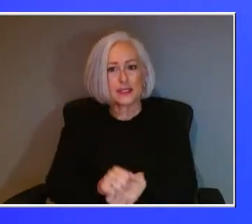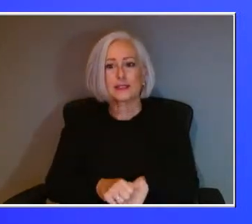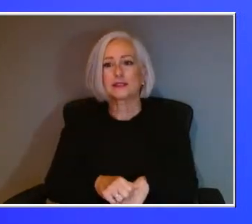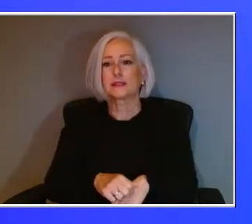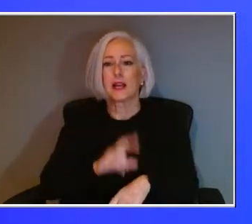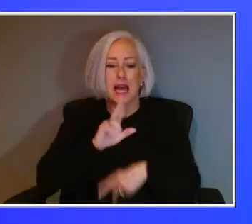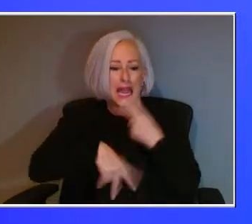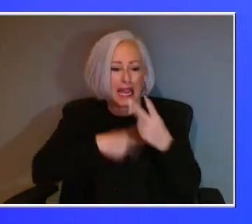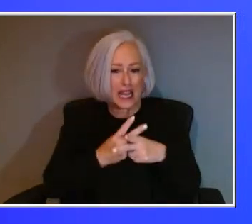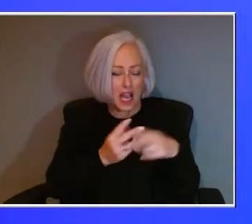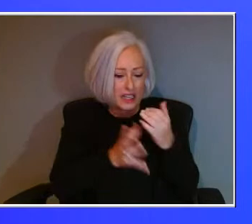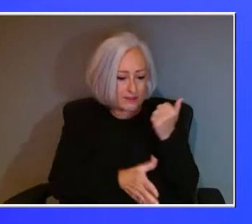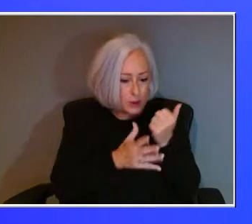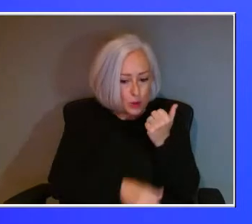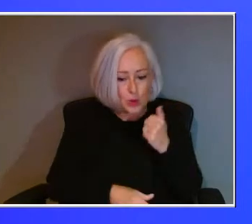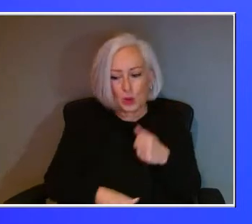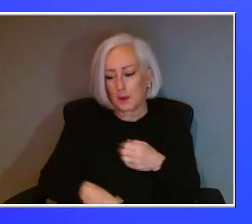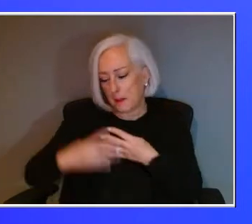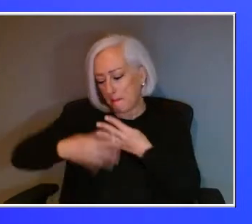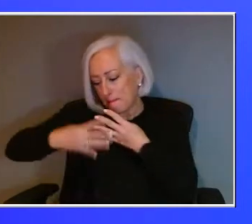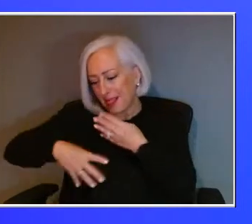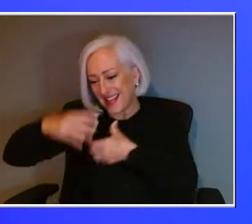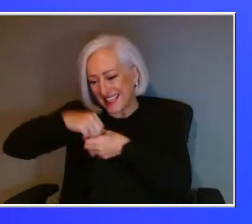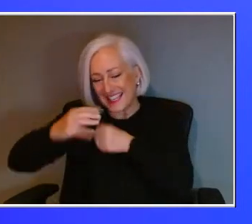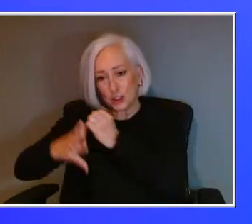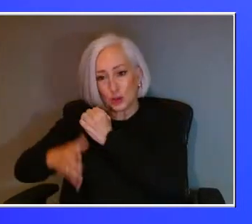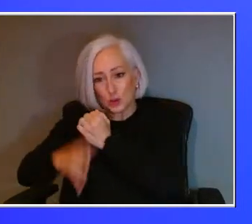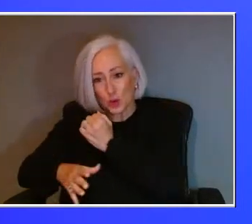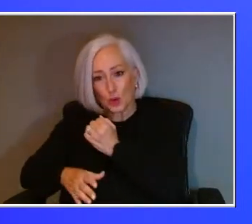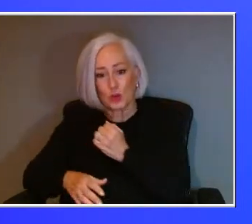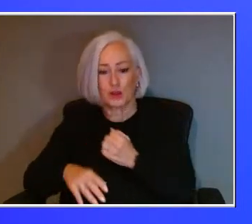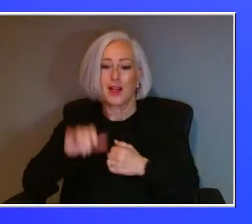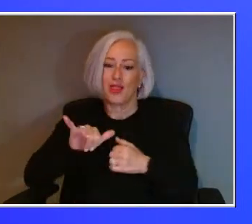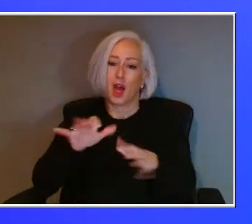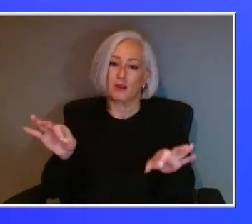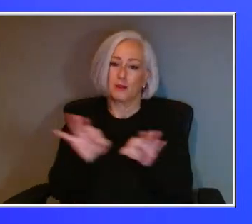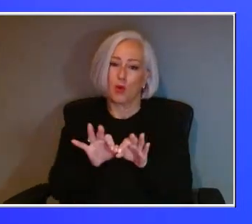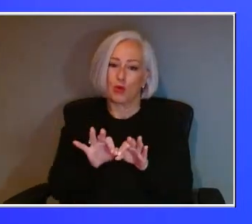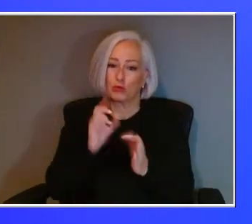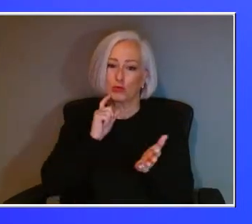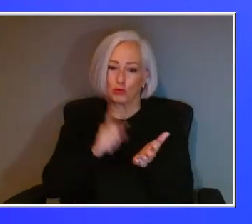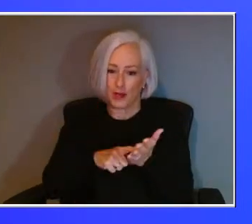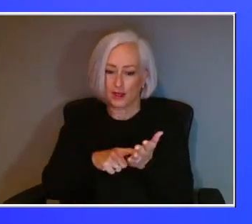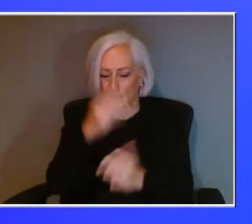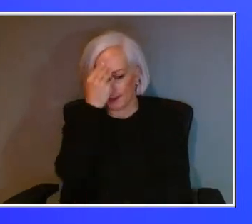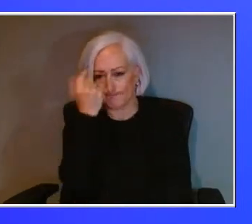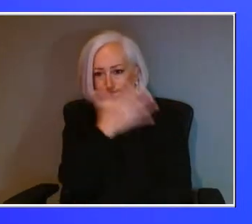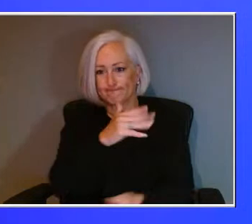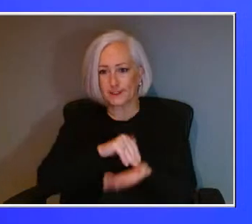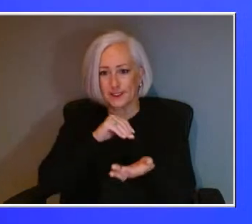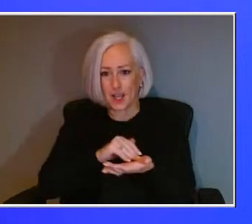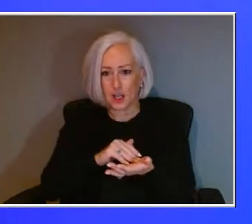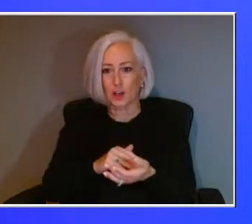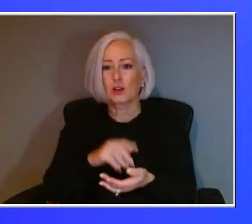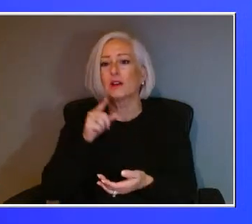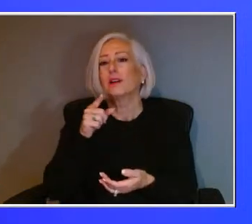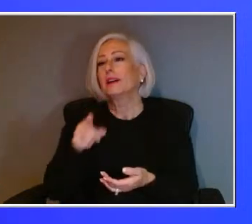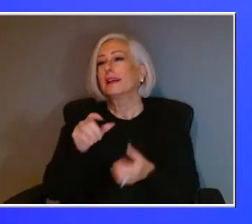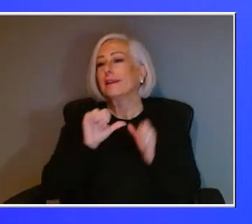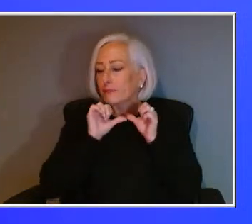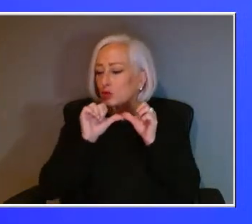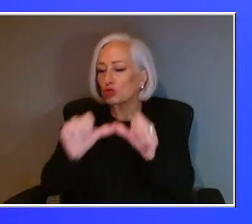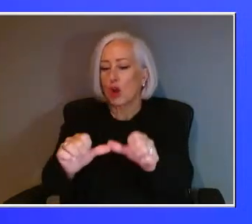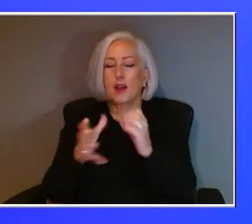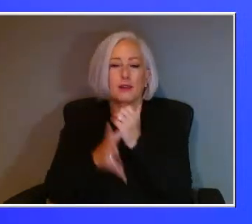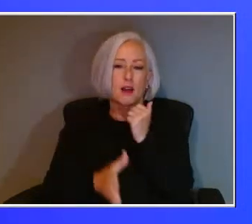in stools, those are red flags. If you do have non-specific symptoms such as chronic constipation, like what Deepika had, or fatigue,